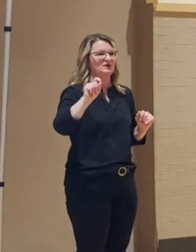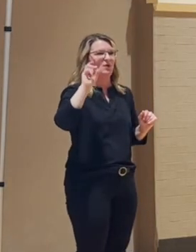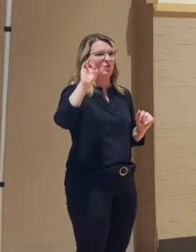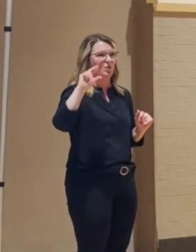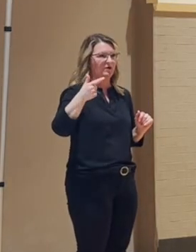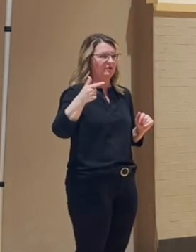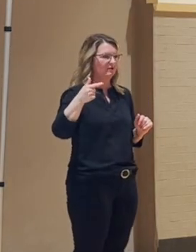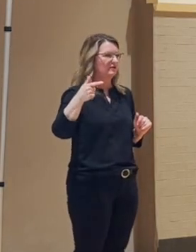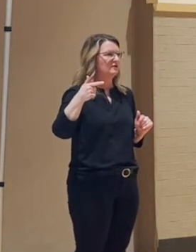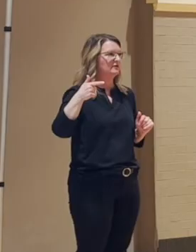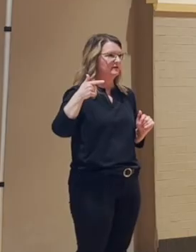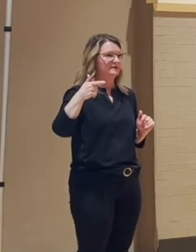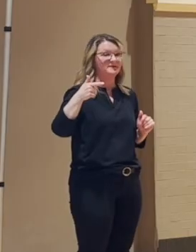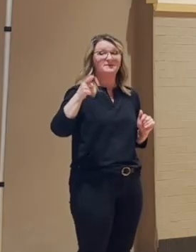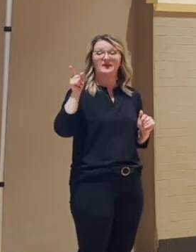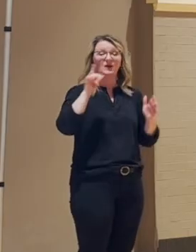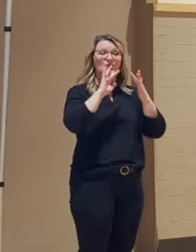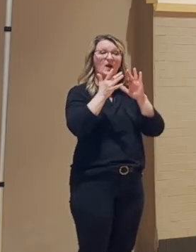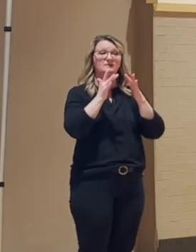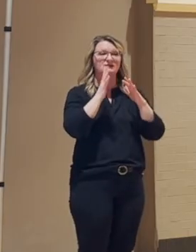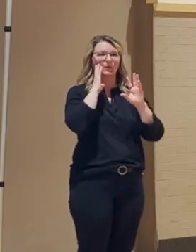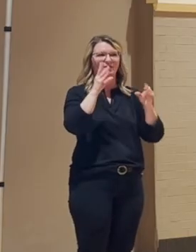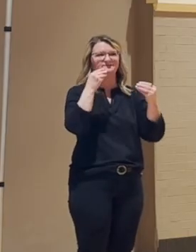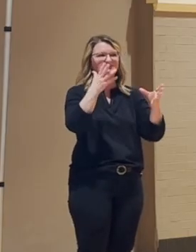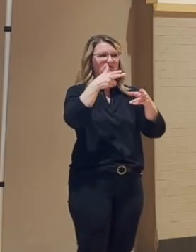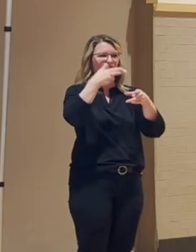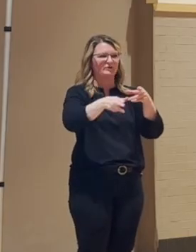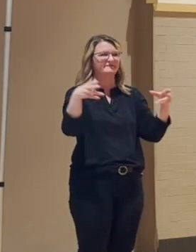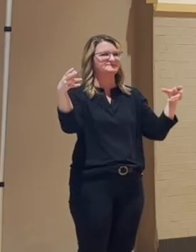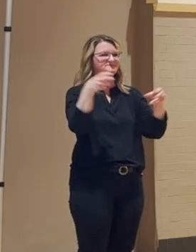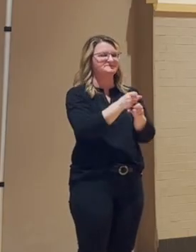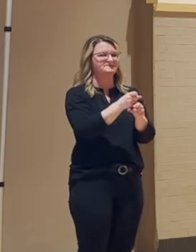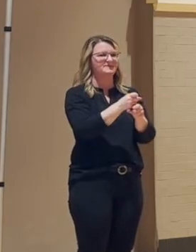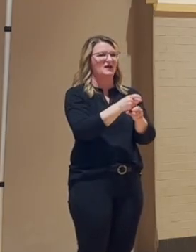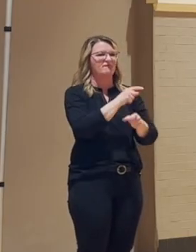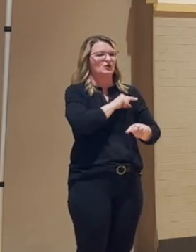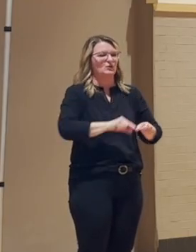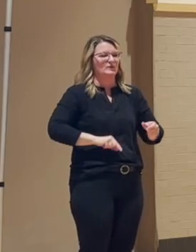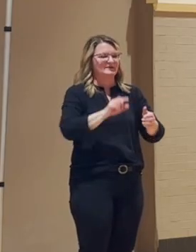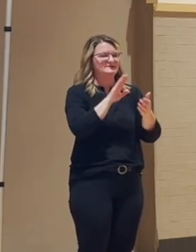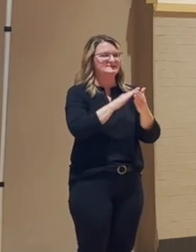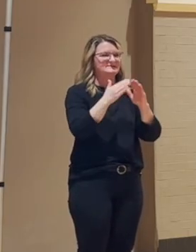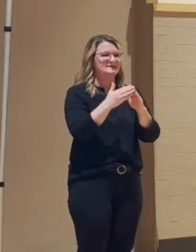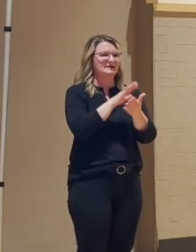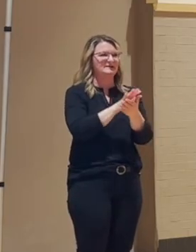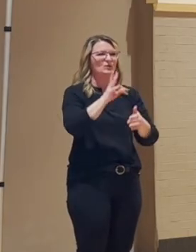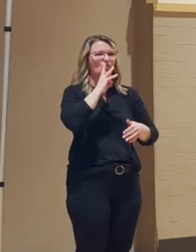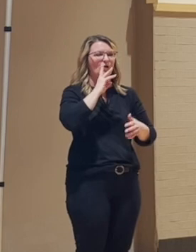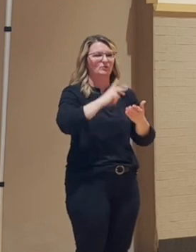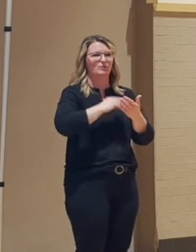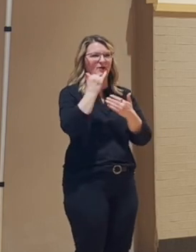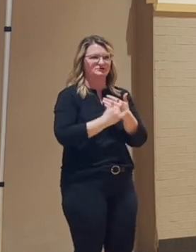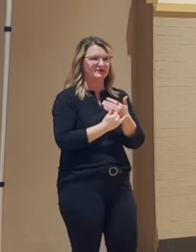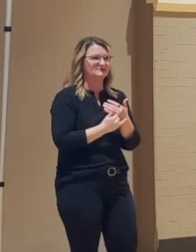QCCW.org. And on this website, it'll give you a brief overview of the Queen City Clean Waters project.